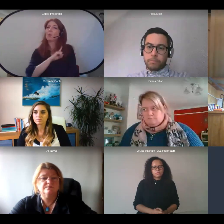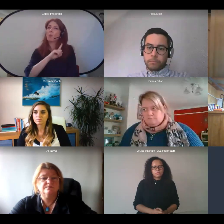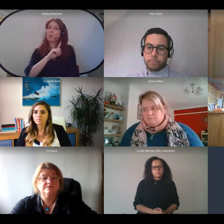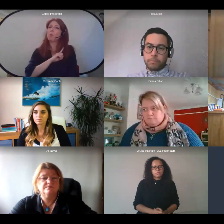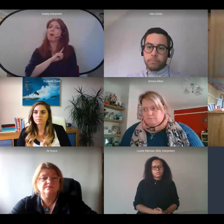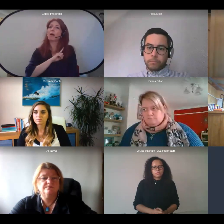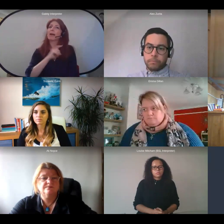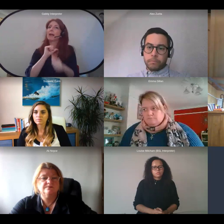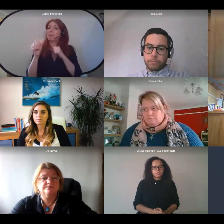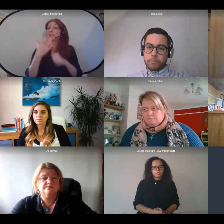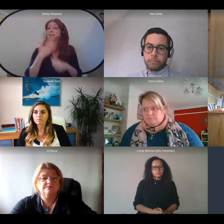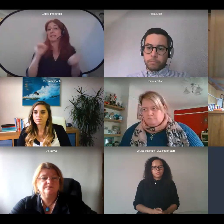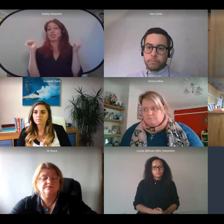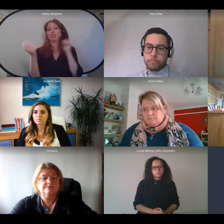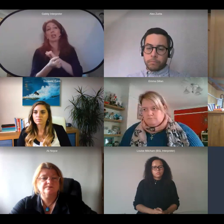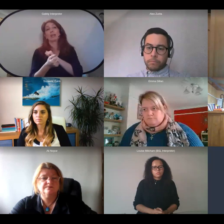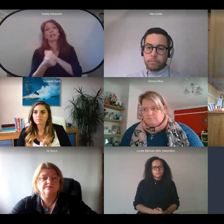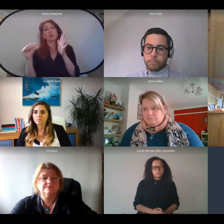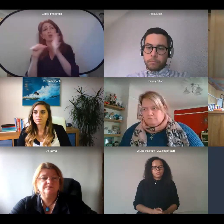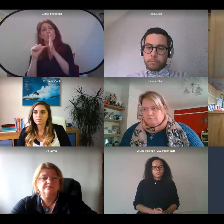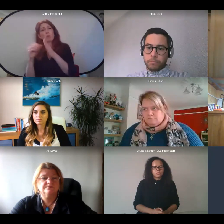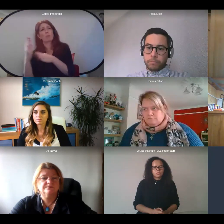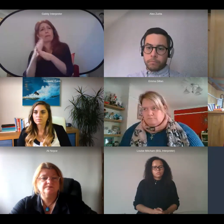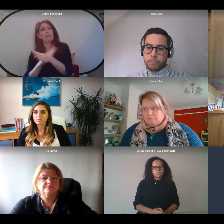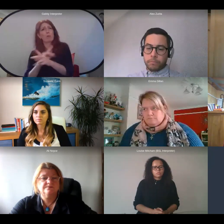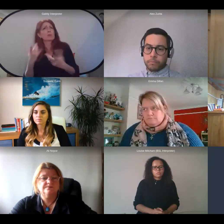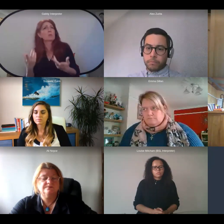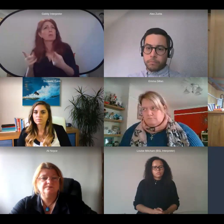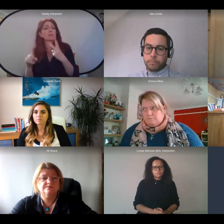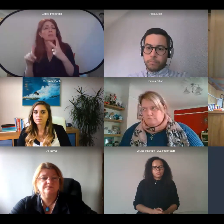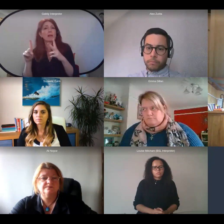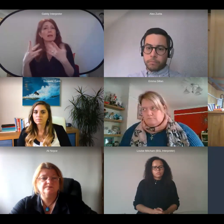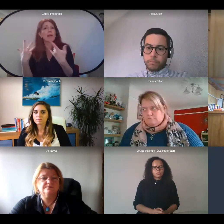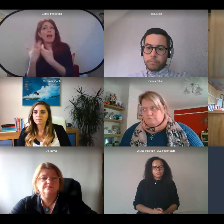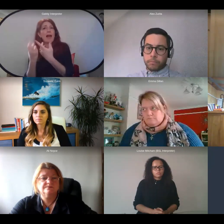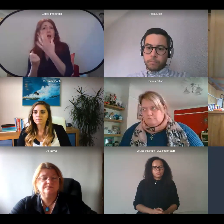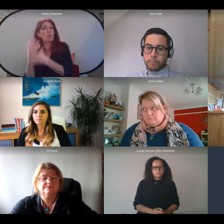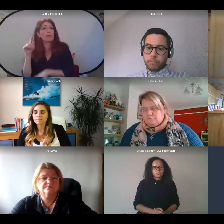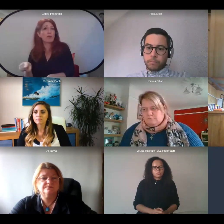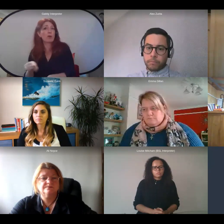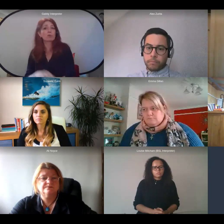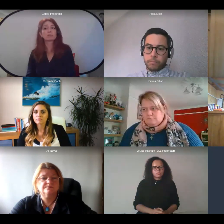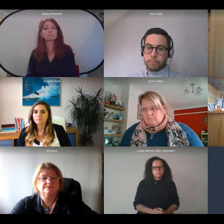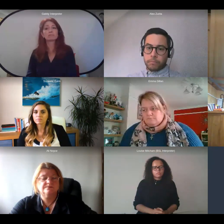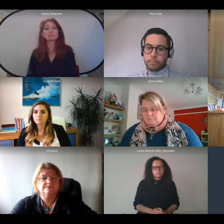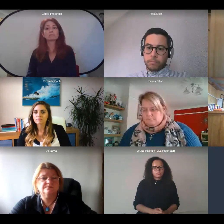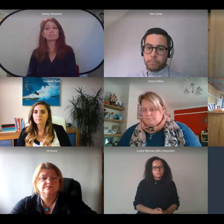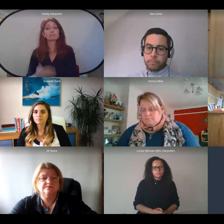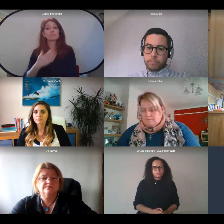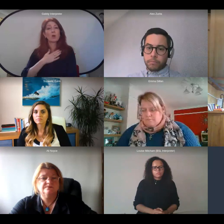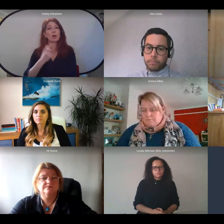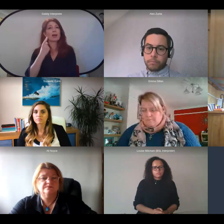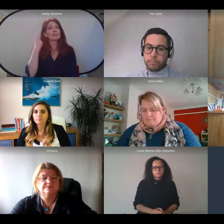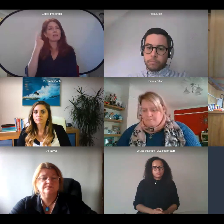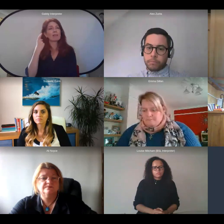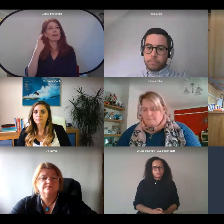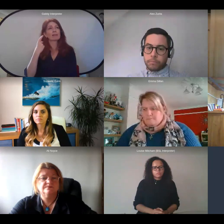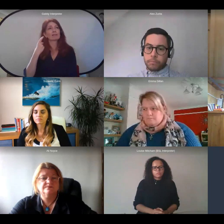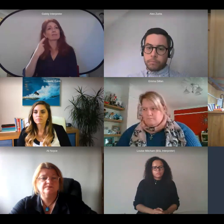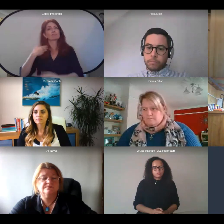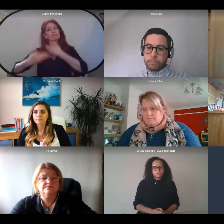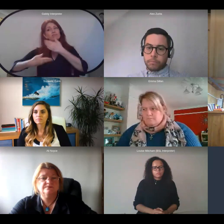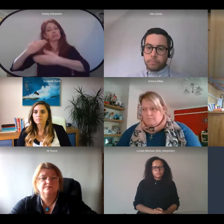problem before, and how we've evolved as a company and as a brand, if you like. And we like to think we've taken a long time doing this, is